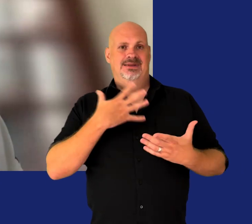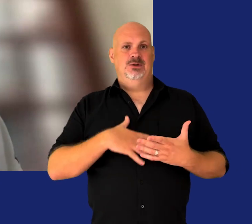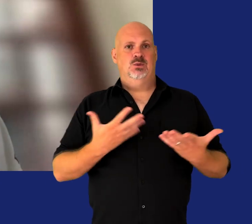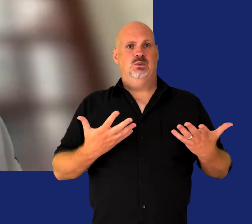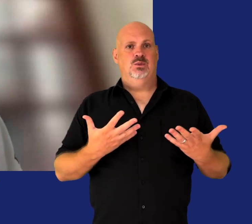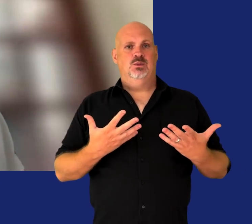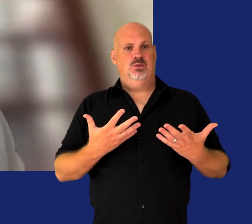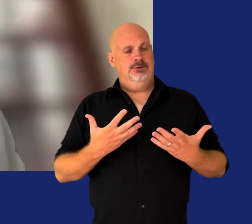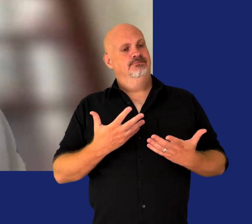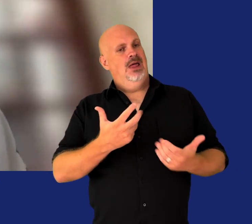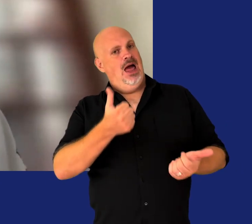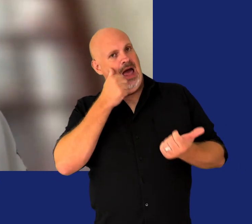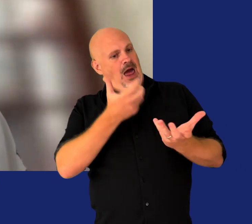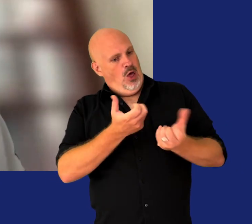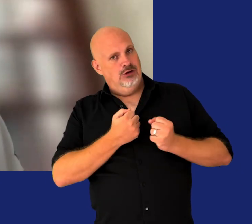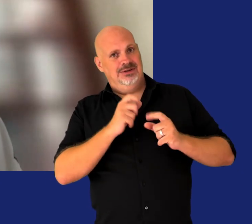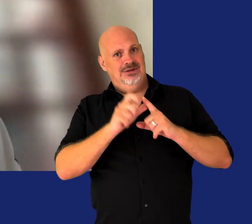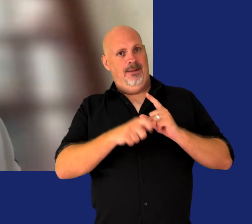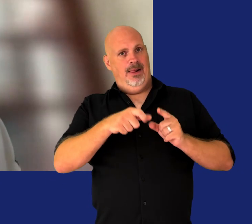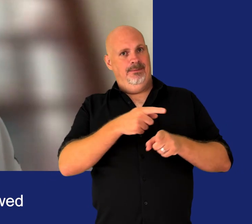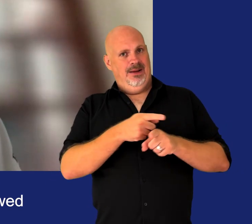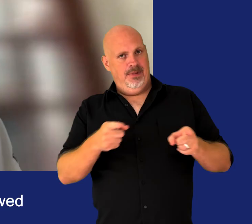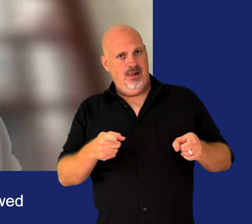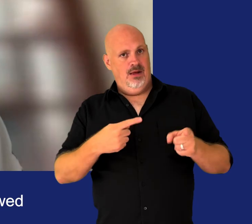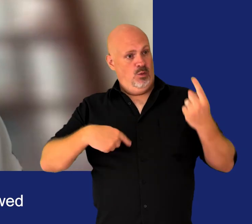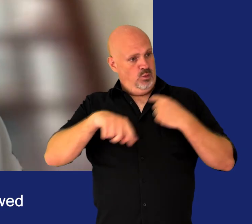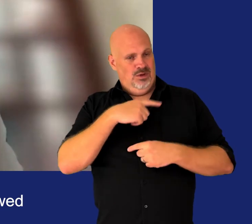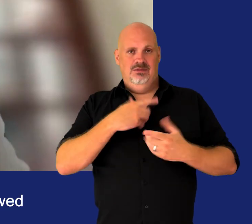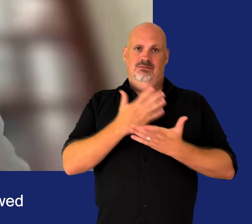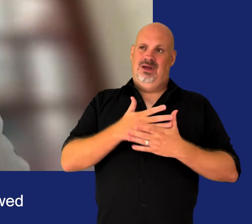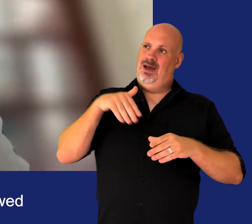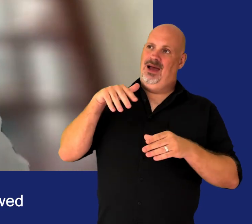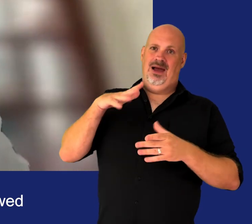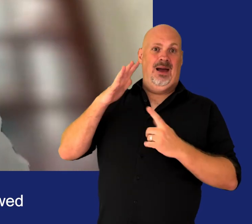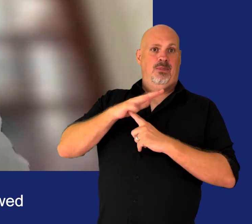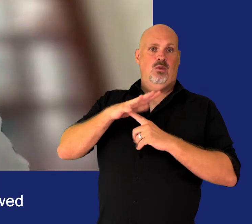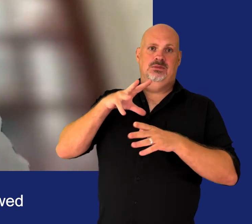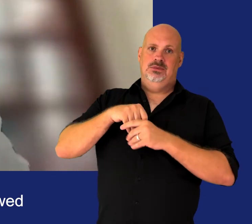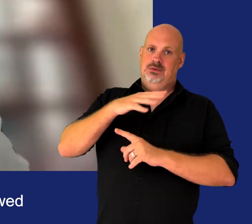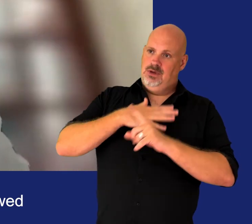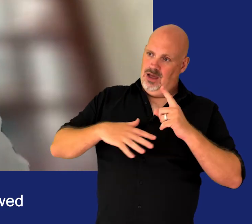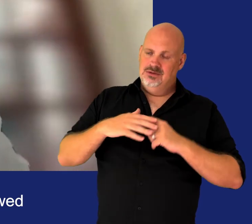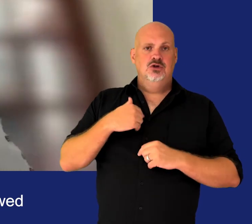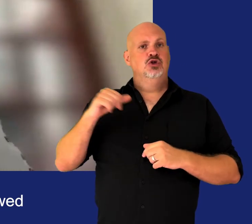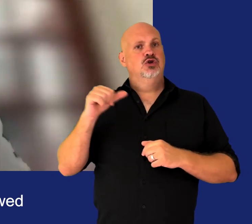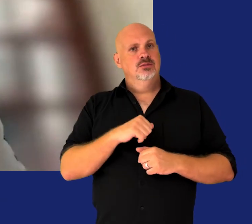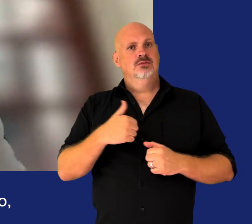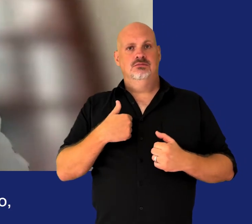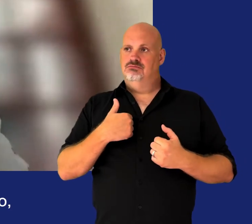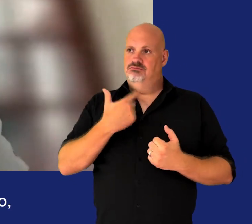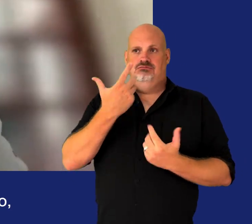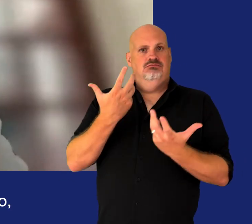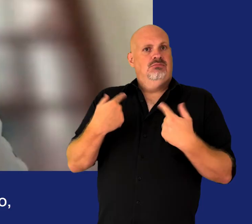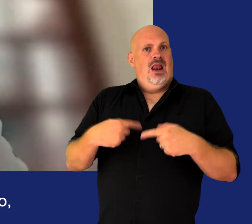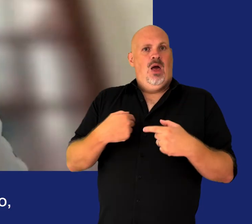as a society to acknowledge disabled people and that we are an essential part of society and that we should be allowed to